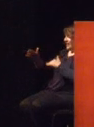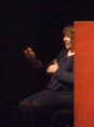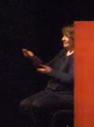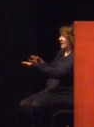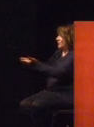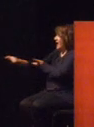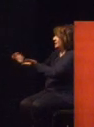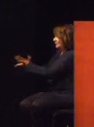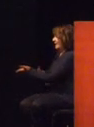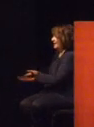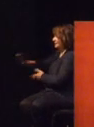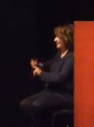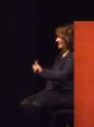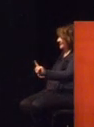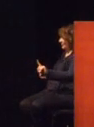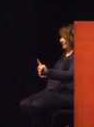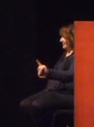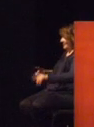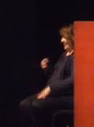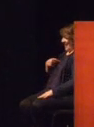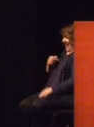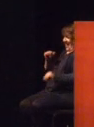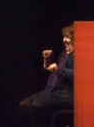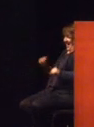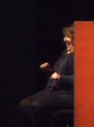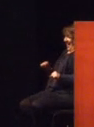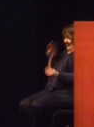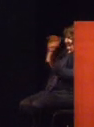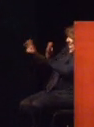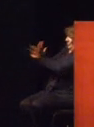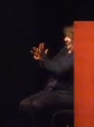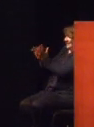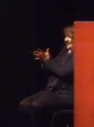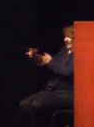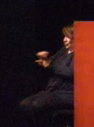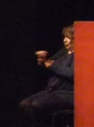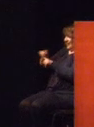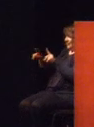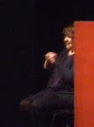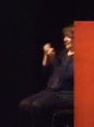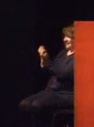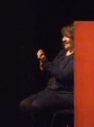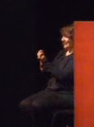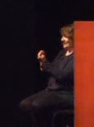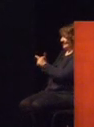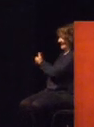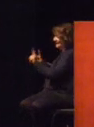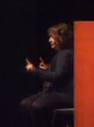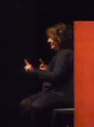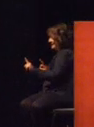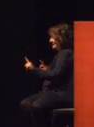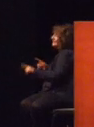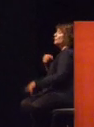different. I can avow that the training for the visiting teams is different. And so we will have a different